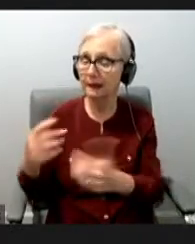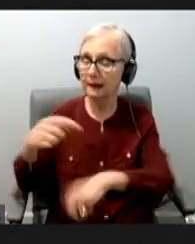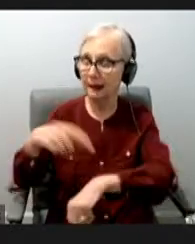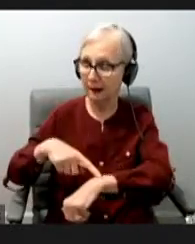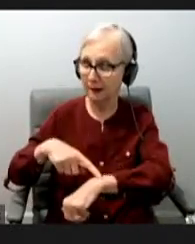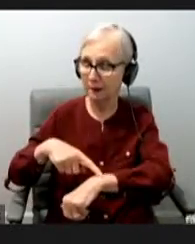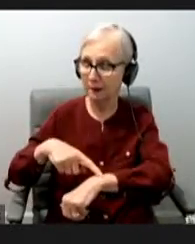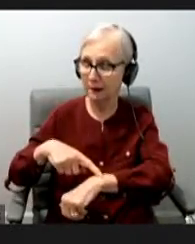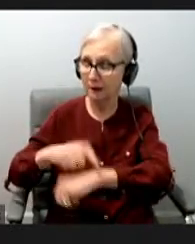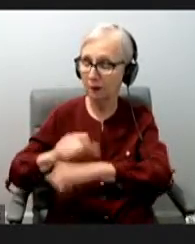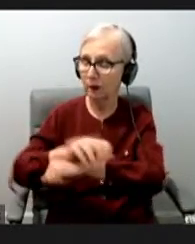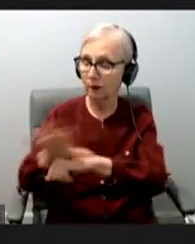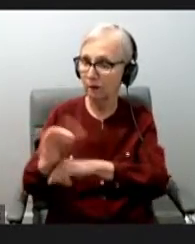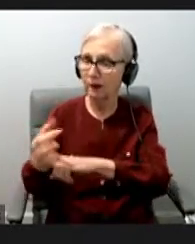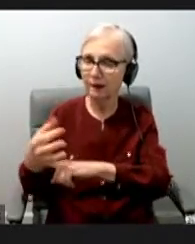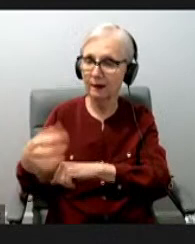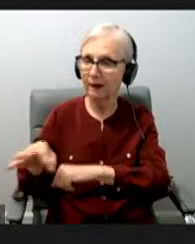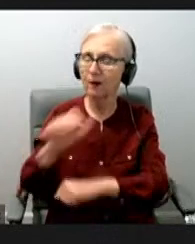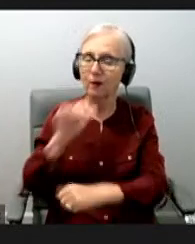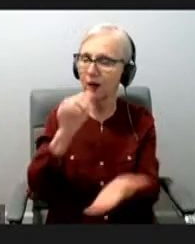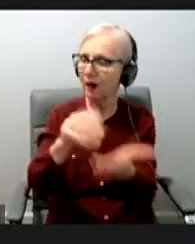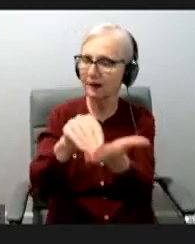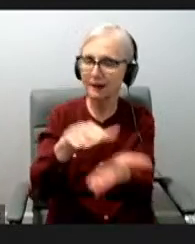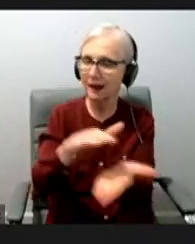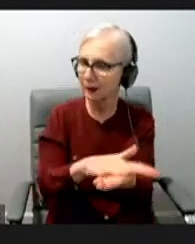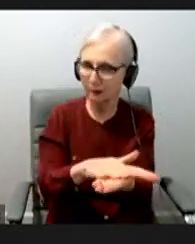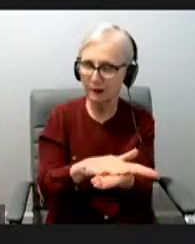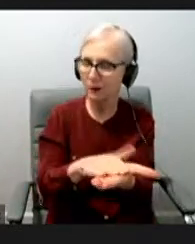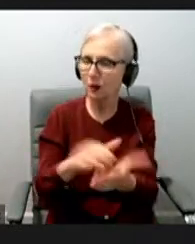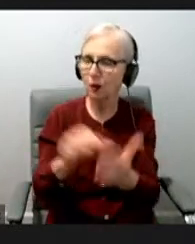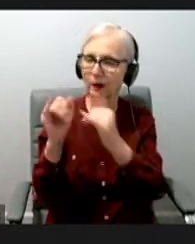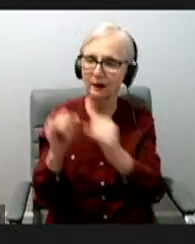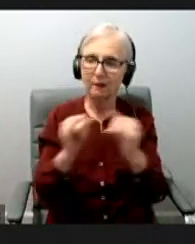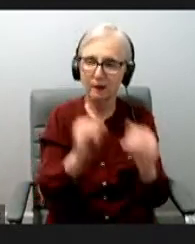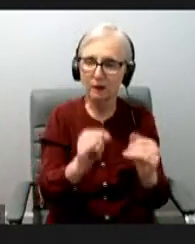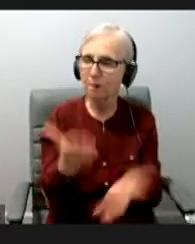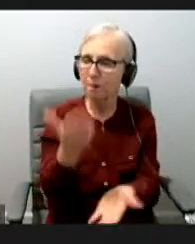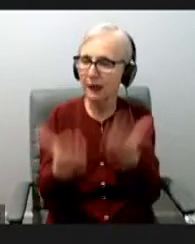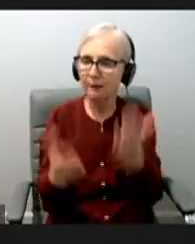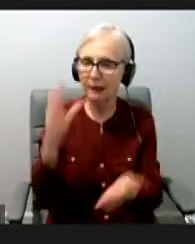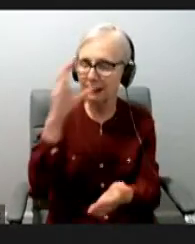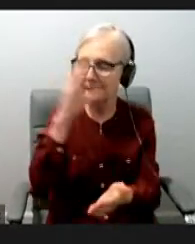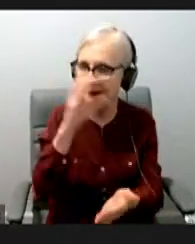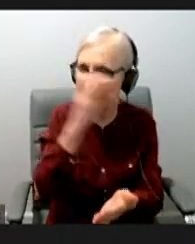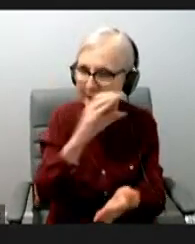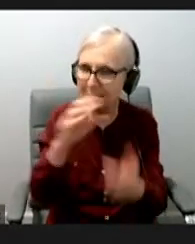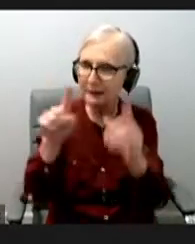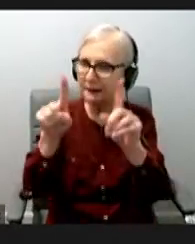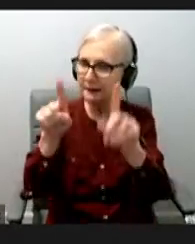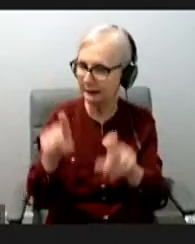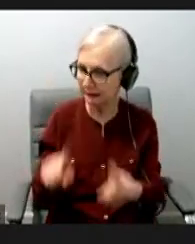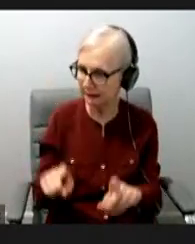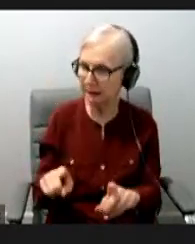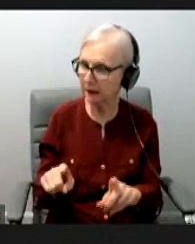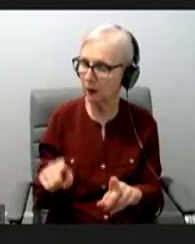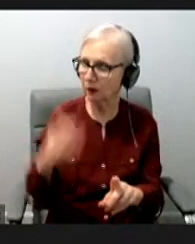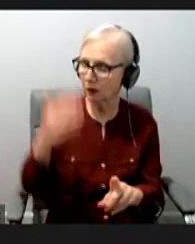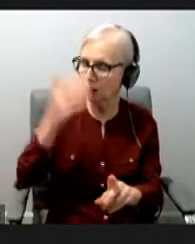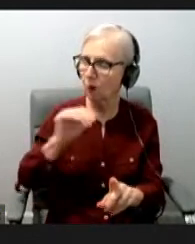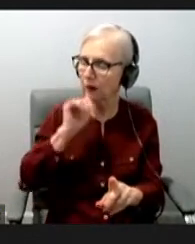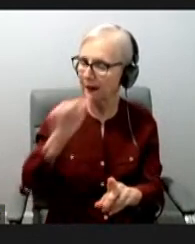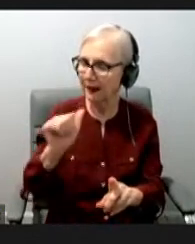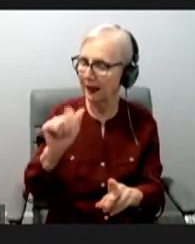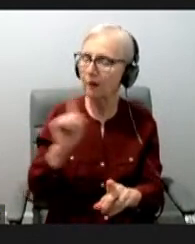COVID-19 are not documented. So individuals might not seek testing. And so because of that, we really can't